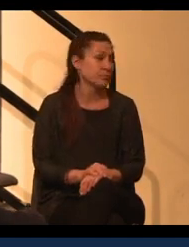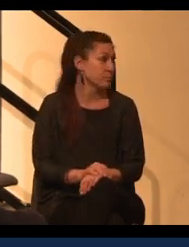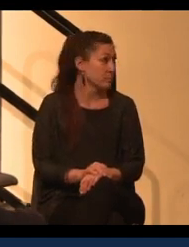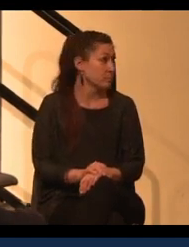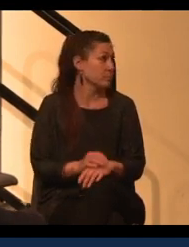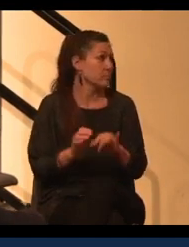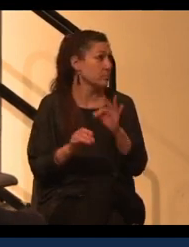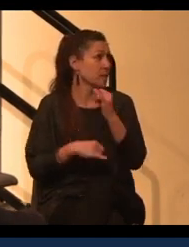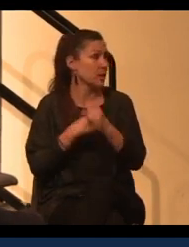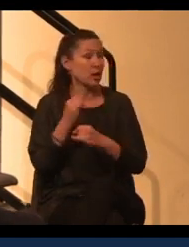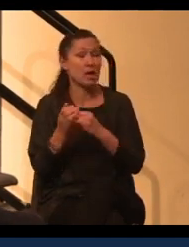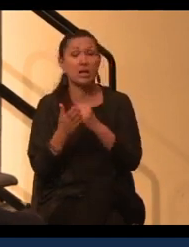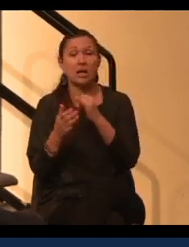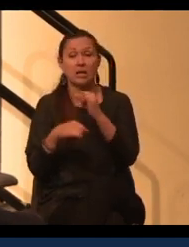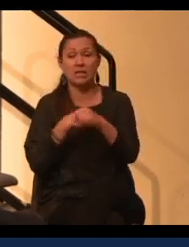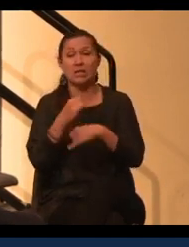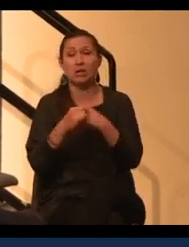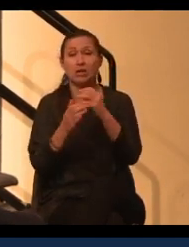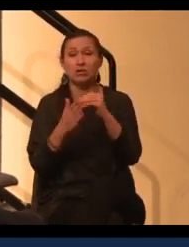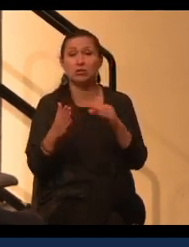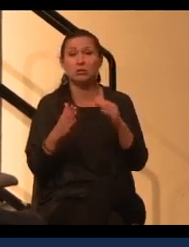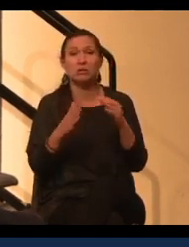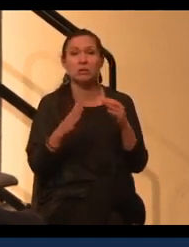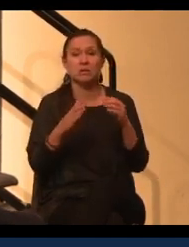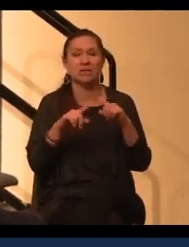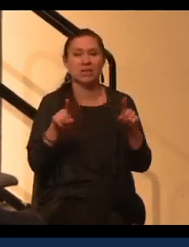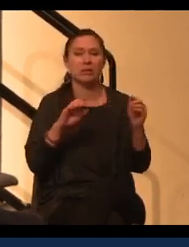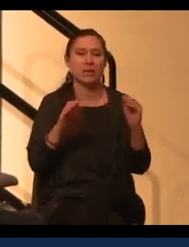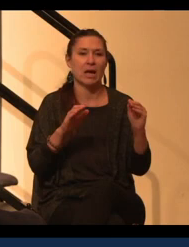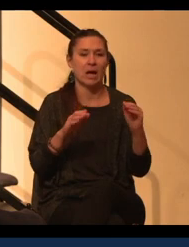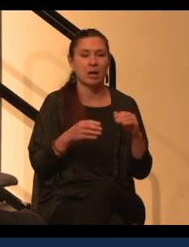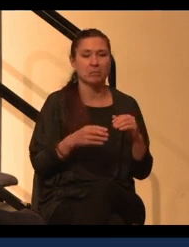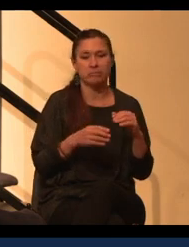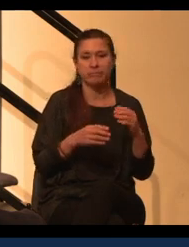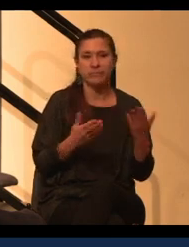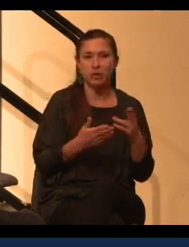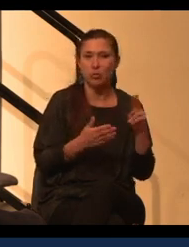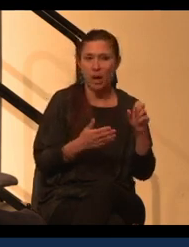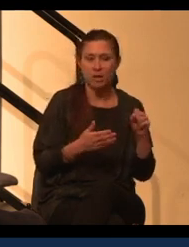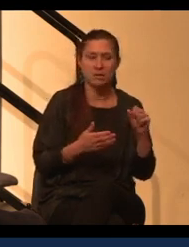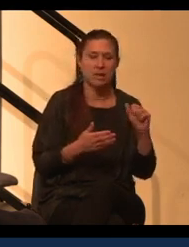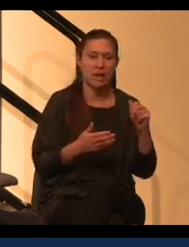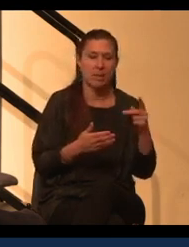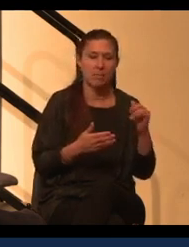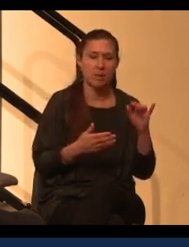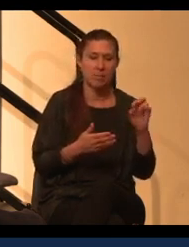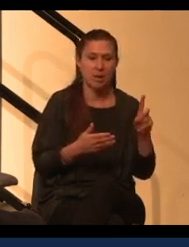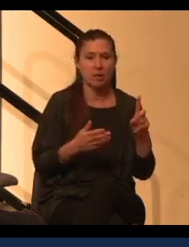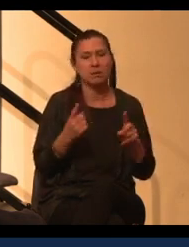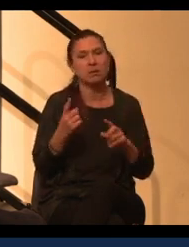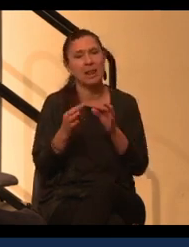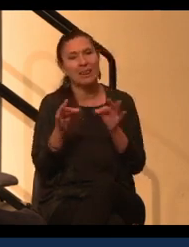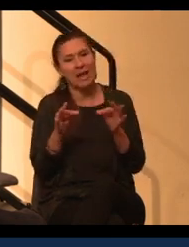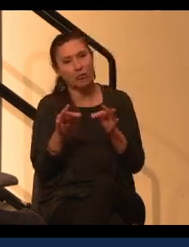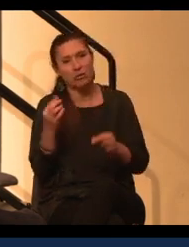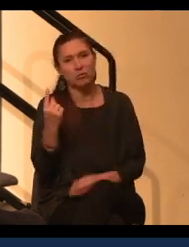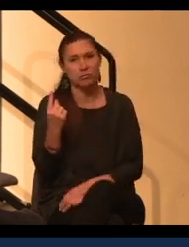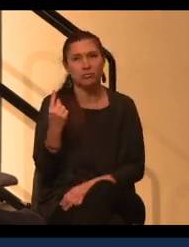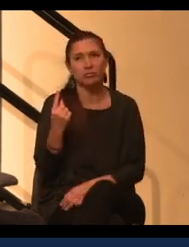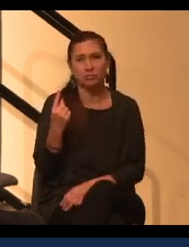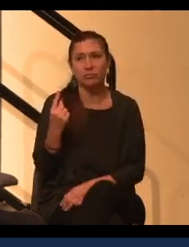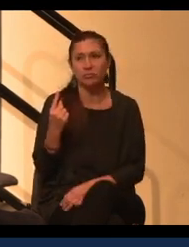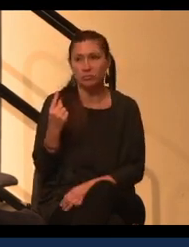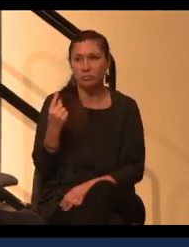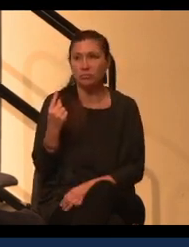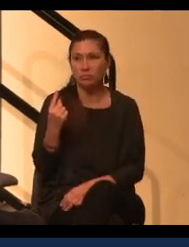from the domestic APIMED population, of course, language is the #1 issue, especially, of course,